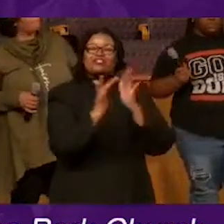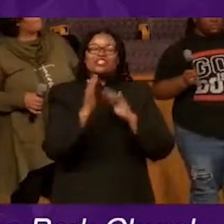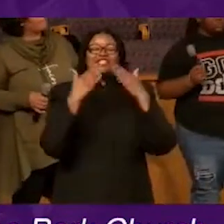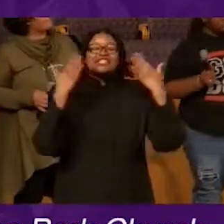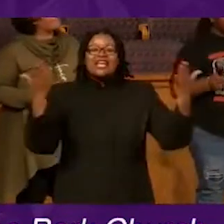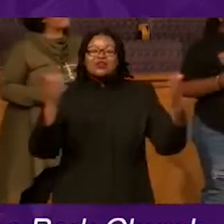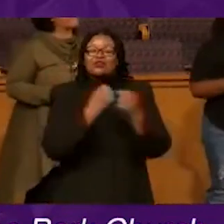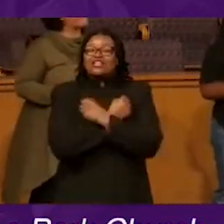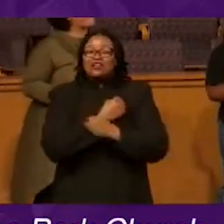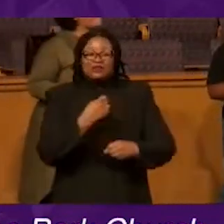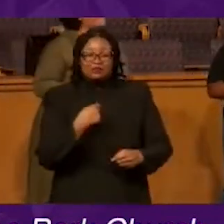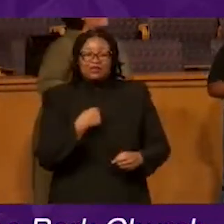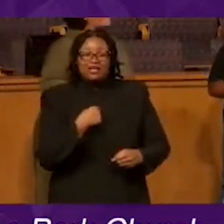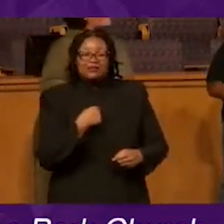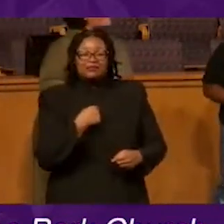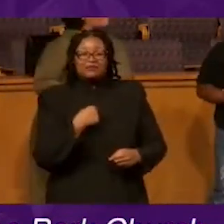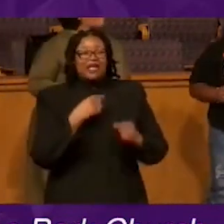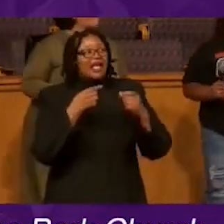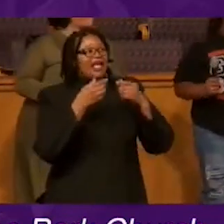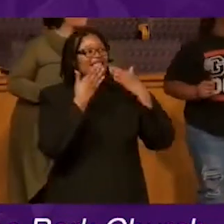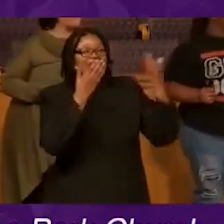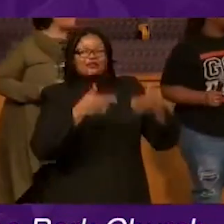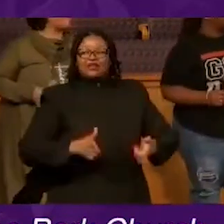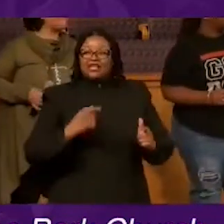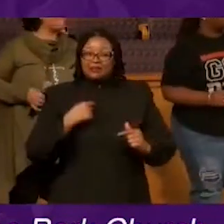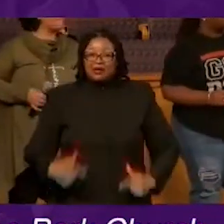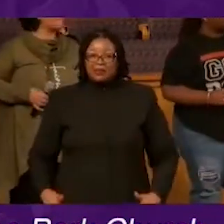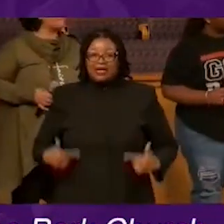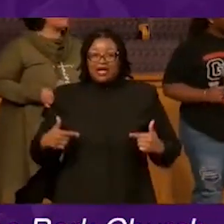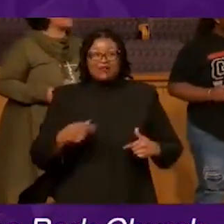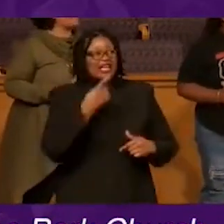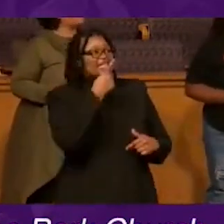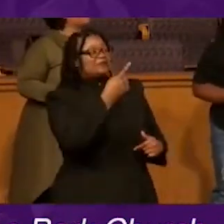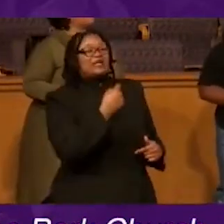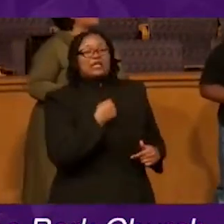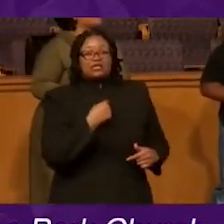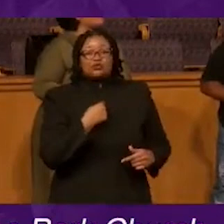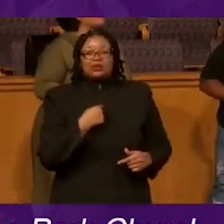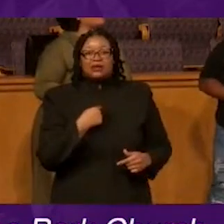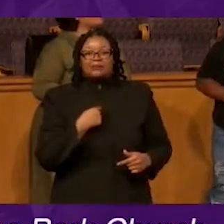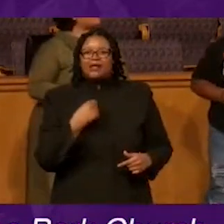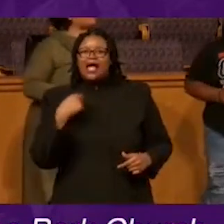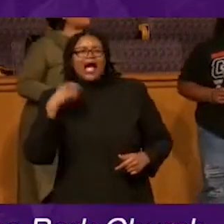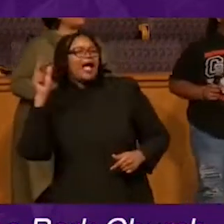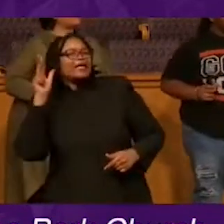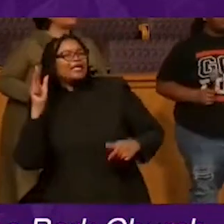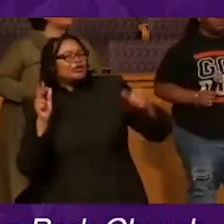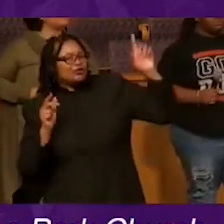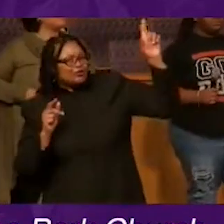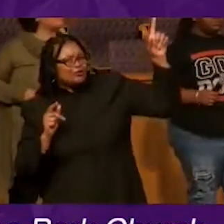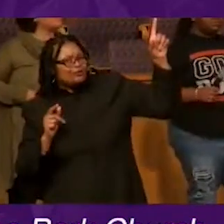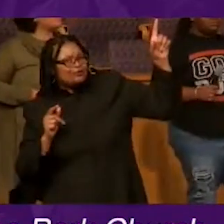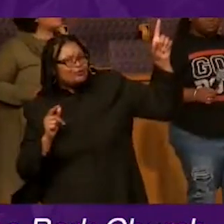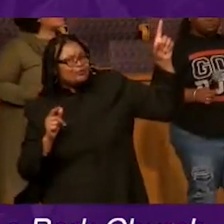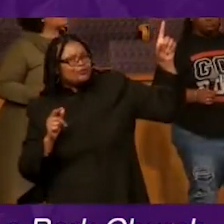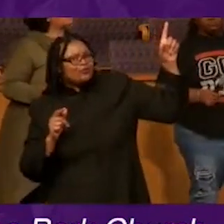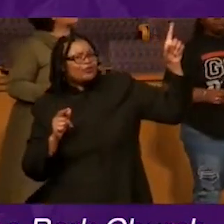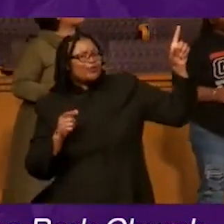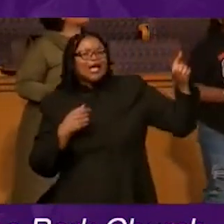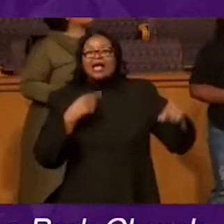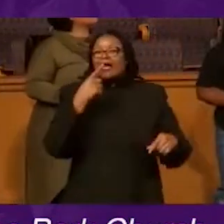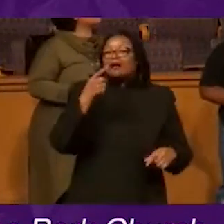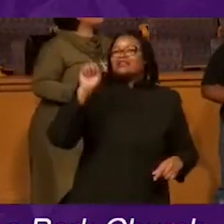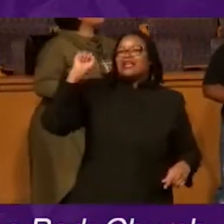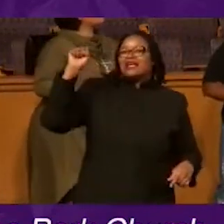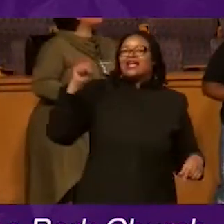me. I thank you for letting me be alive. I thank you for speaking to me. I hear you. And I'm saying